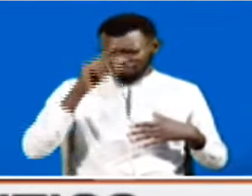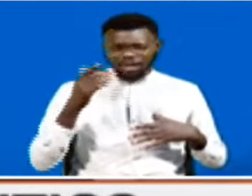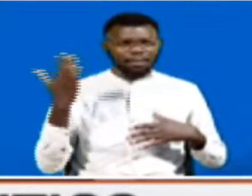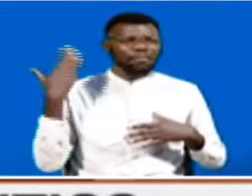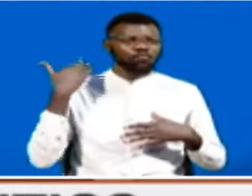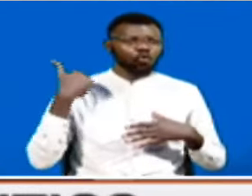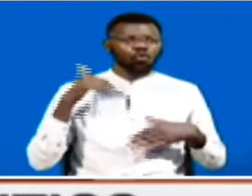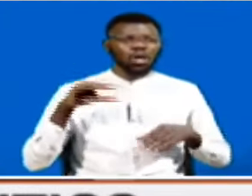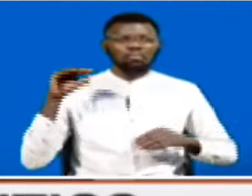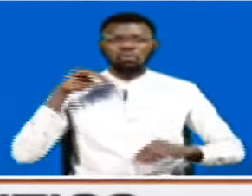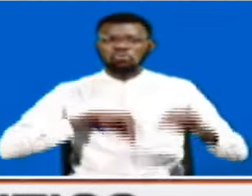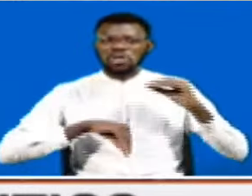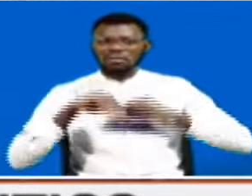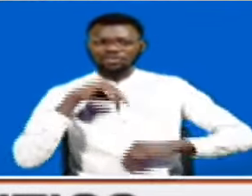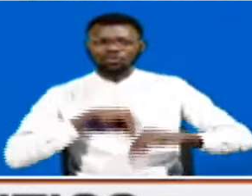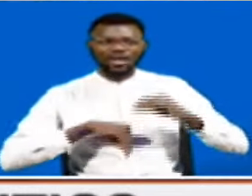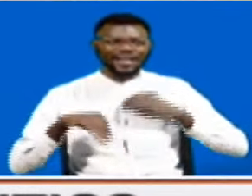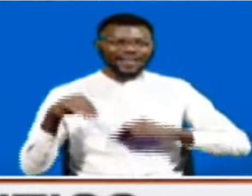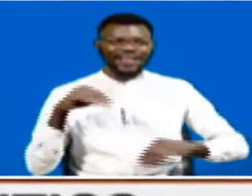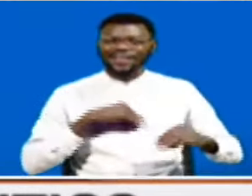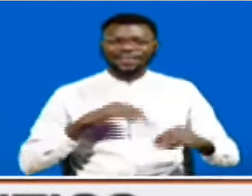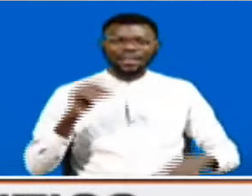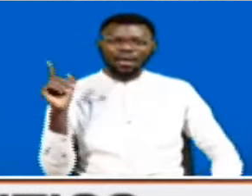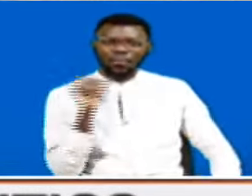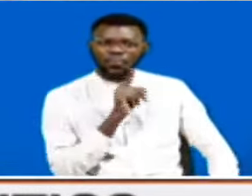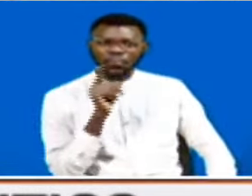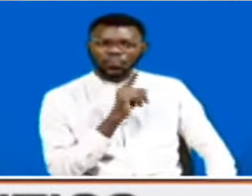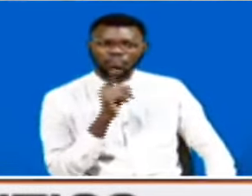Mulikula vizuri. Kula namna gani?